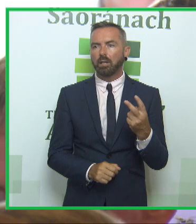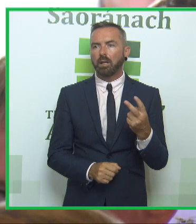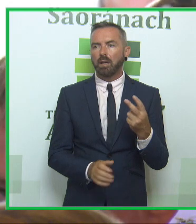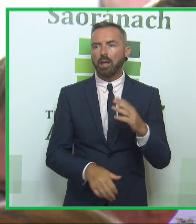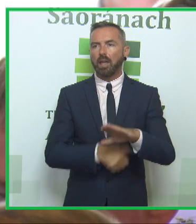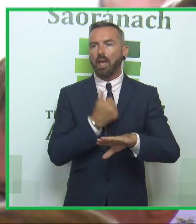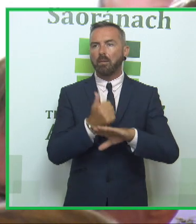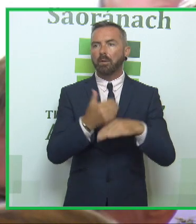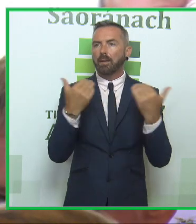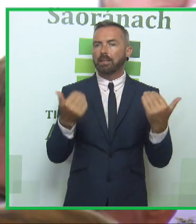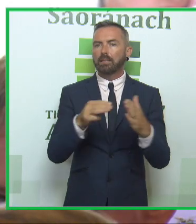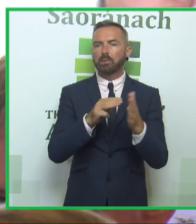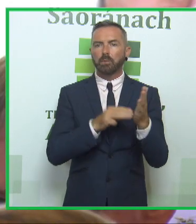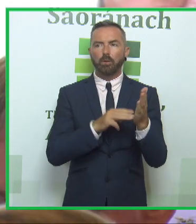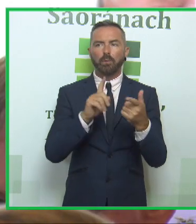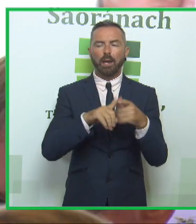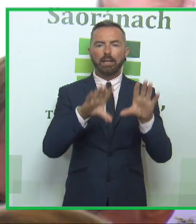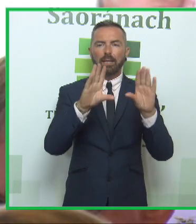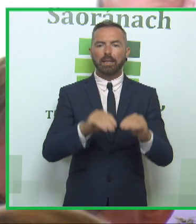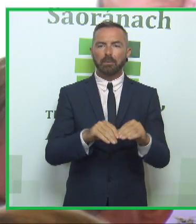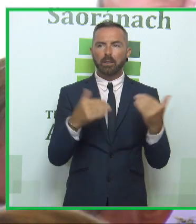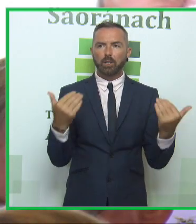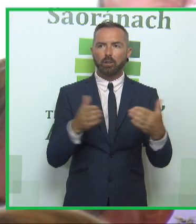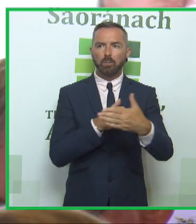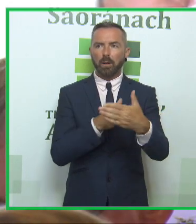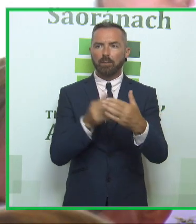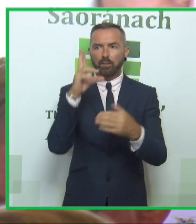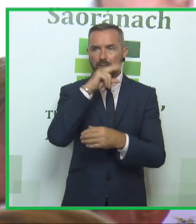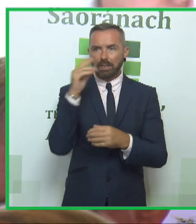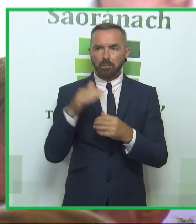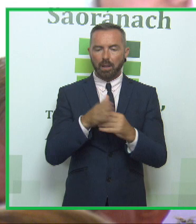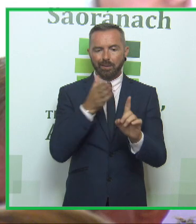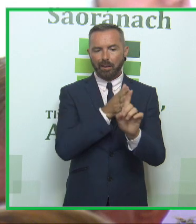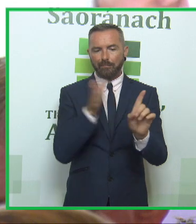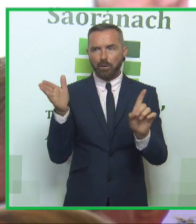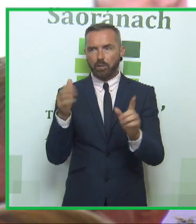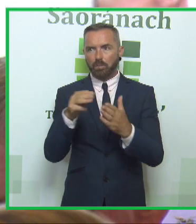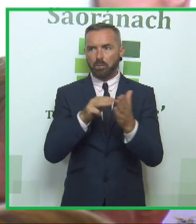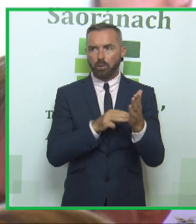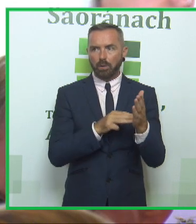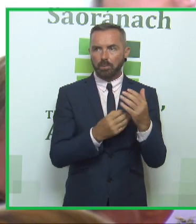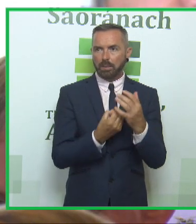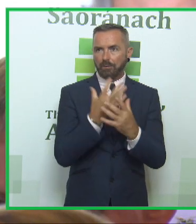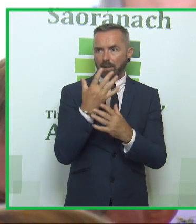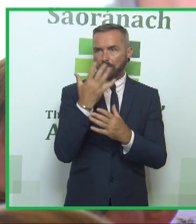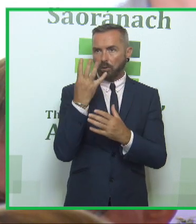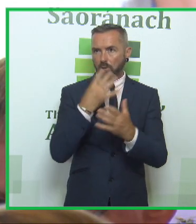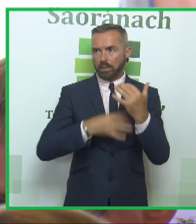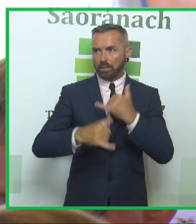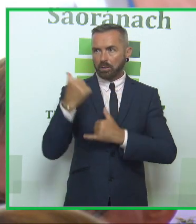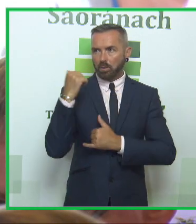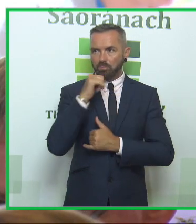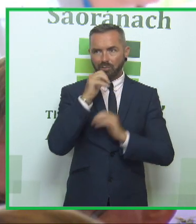implementing existing programs and eliminating current barriers. For example, the diversion program, which has been developed 4 years ago and